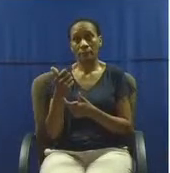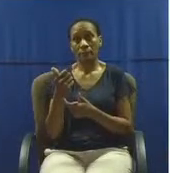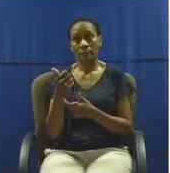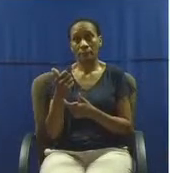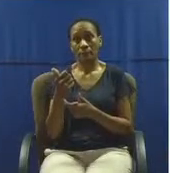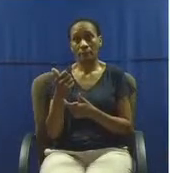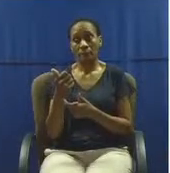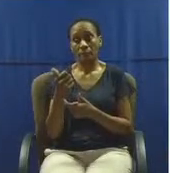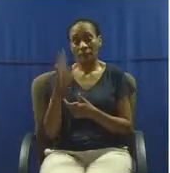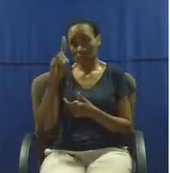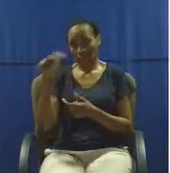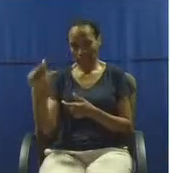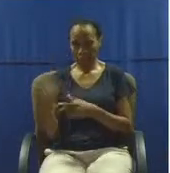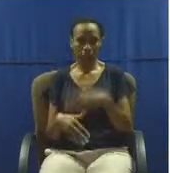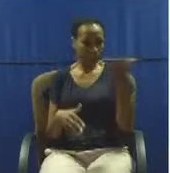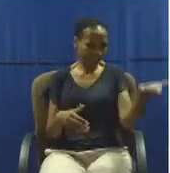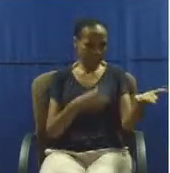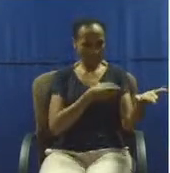the President.